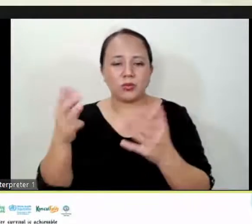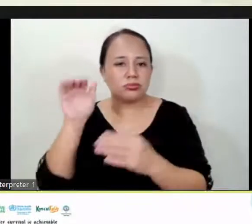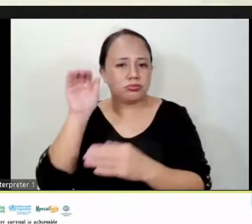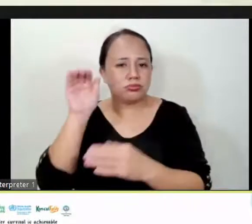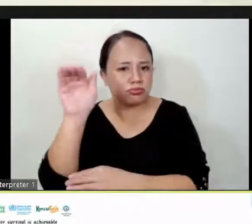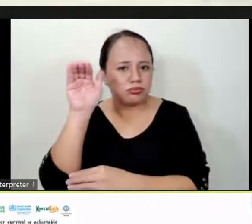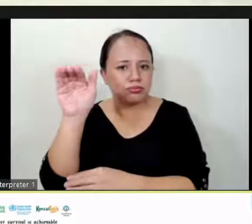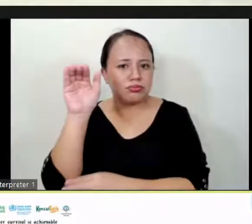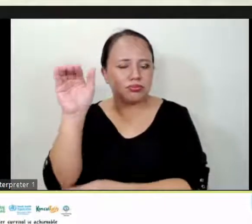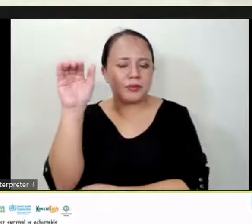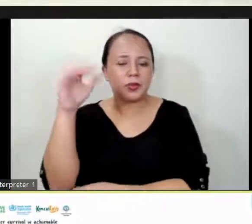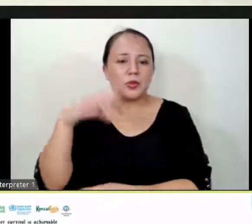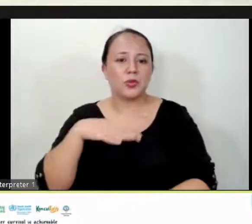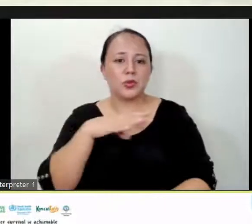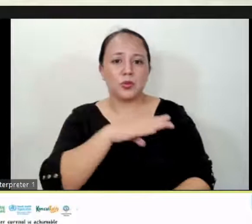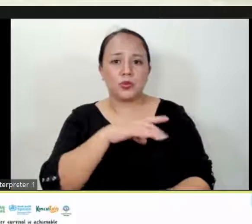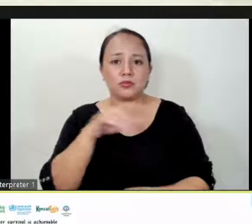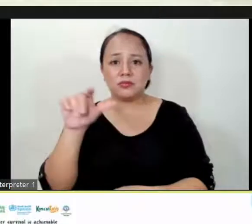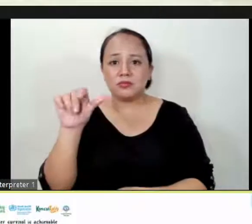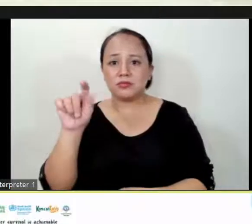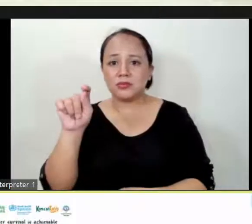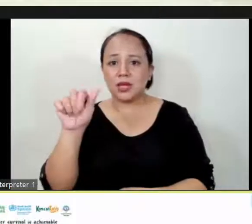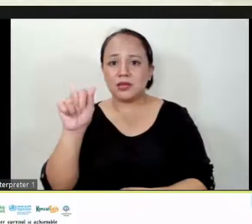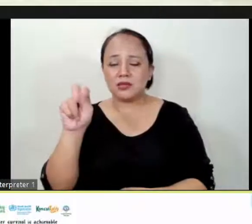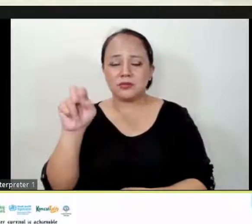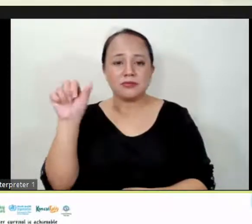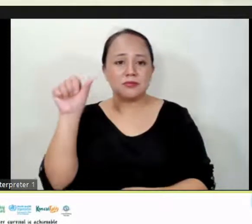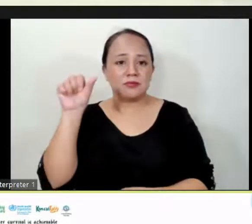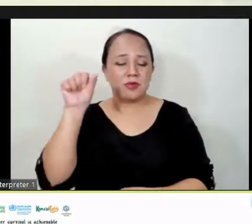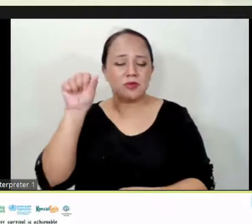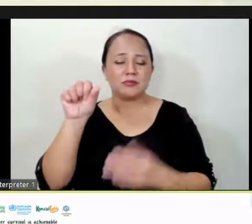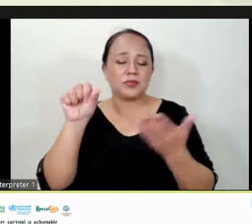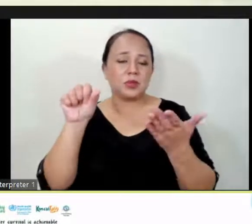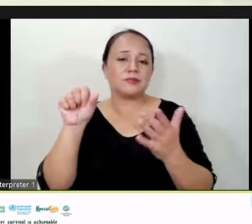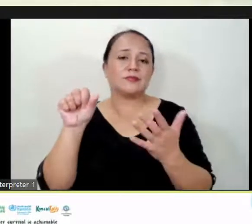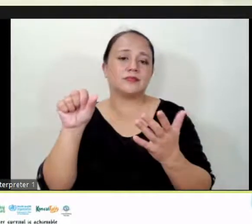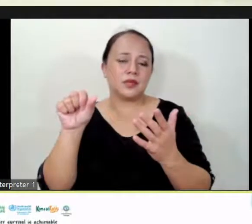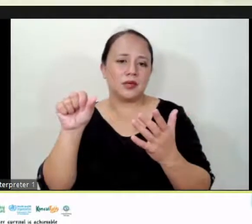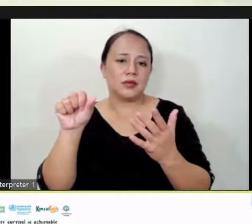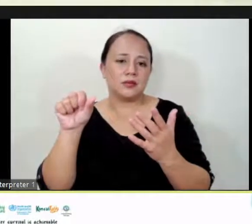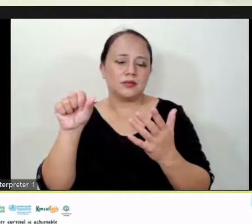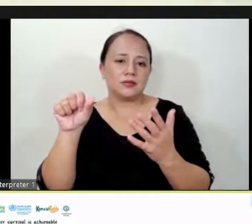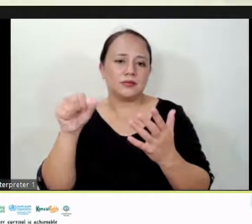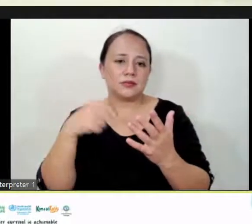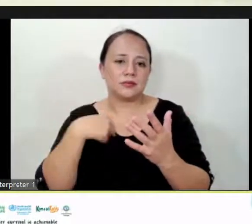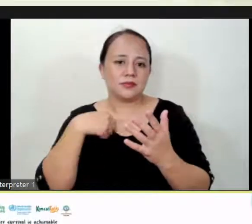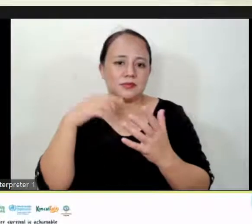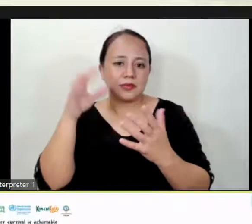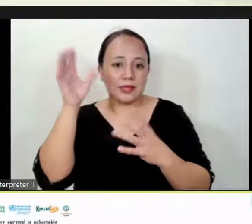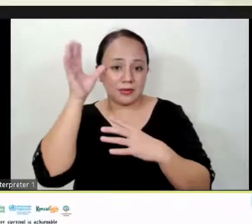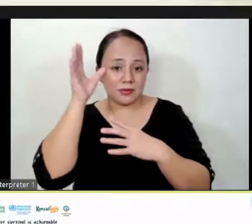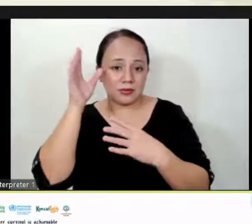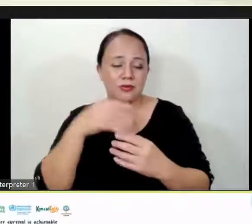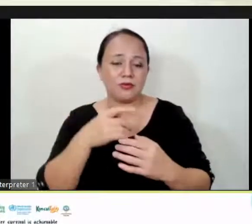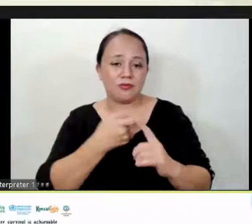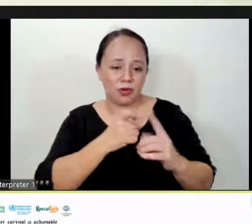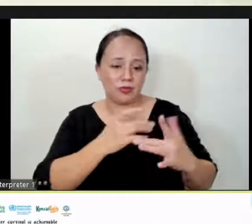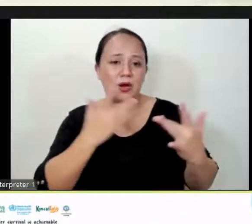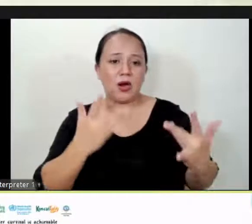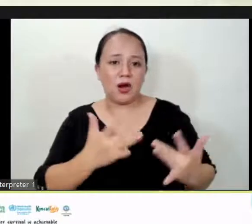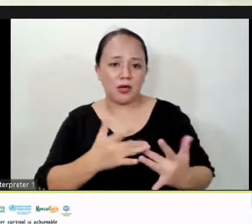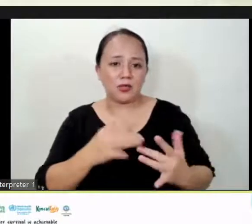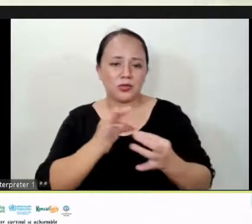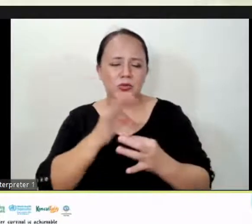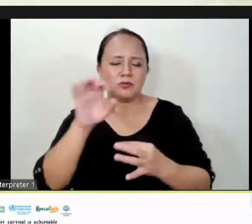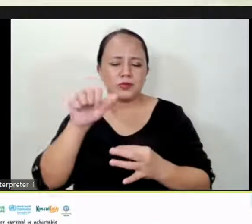of Congresswoman Tan, we fight cancer from our hearts and souls, is really something that we should